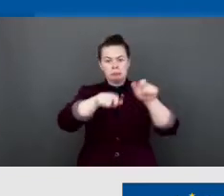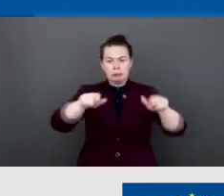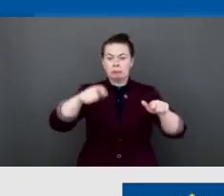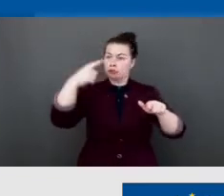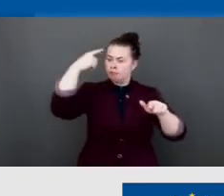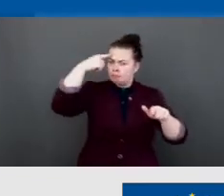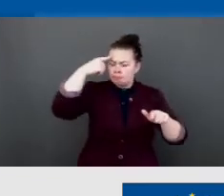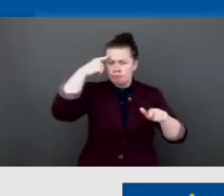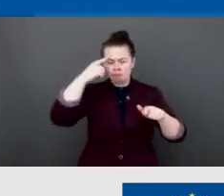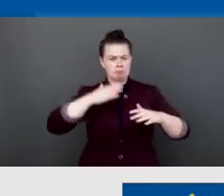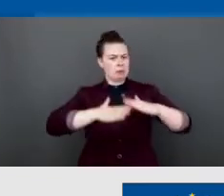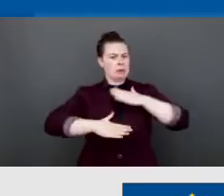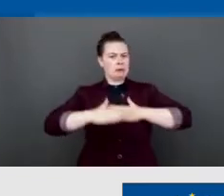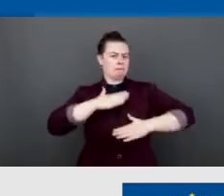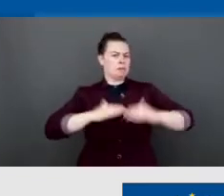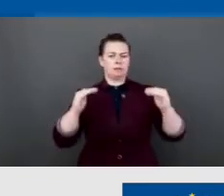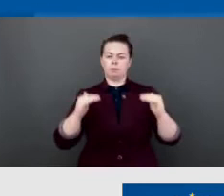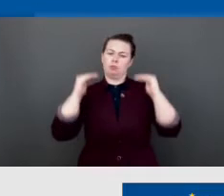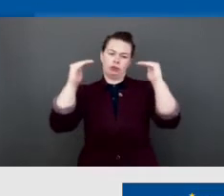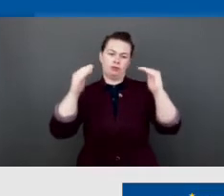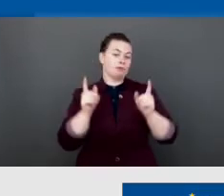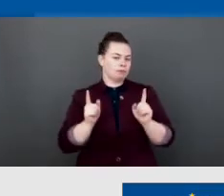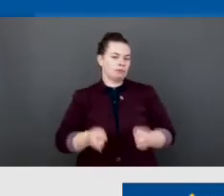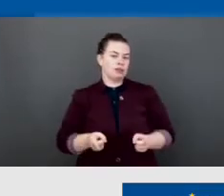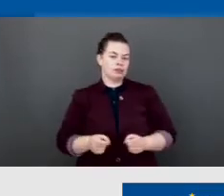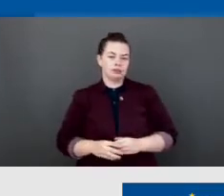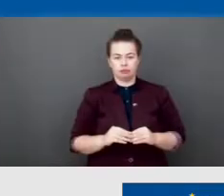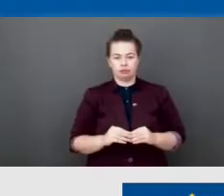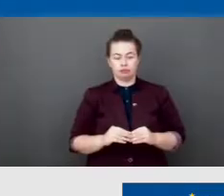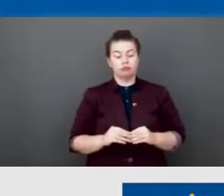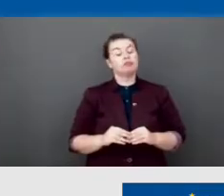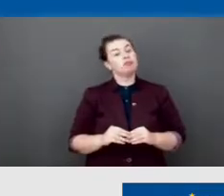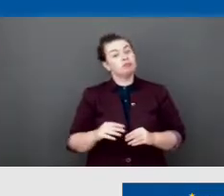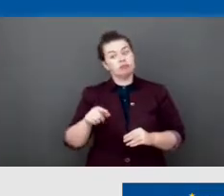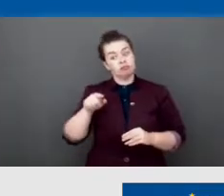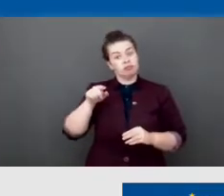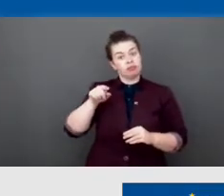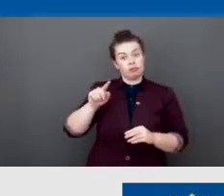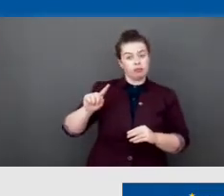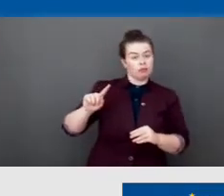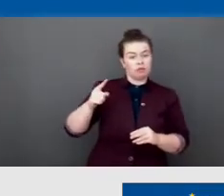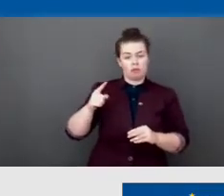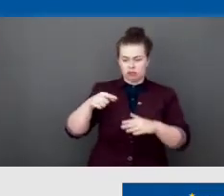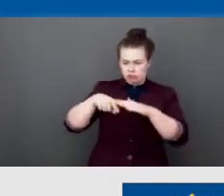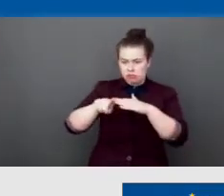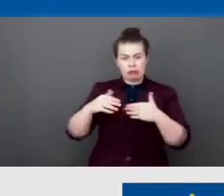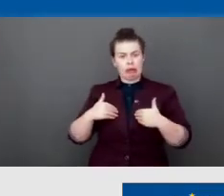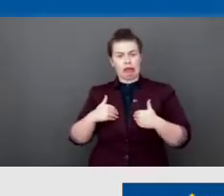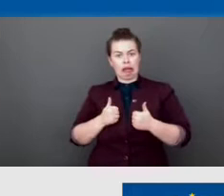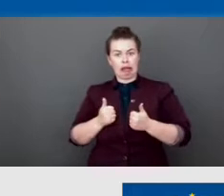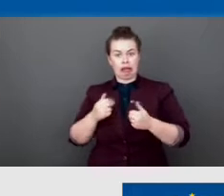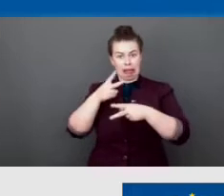and improve also the behaviors and the mentalities. The organizational and